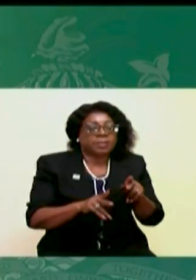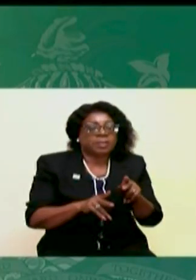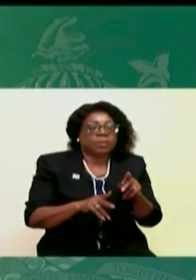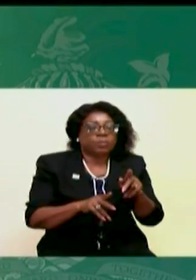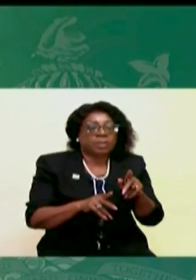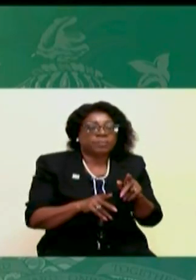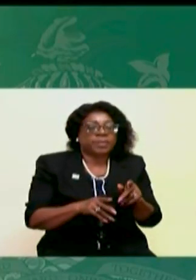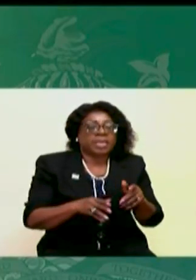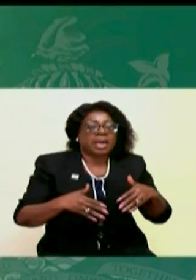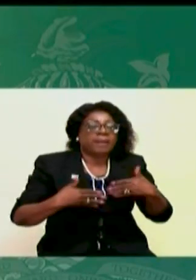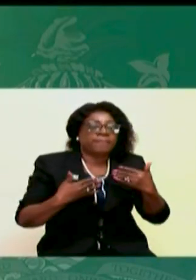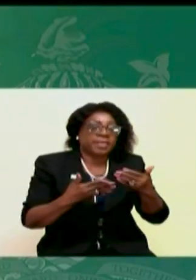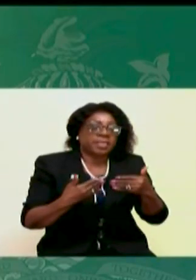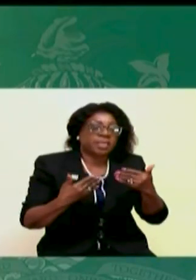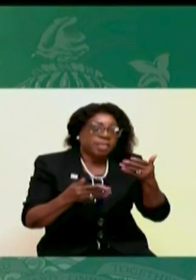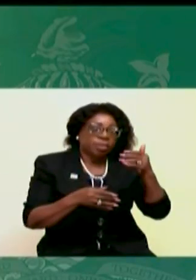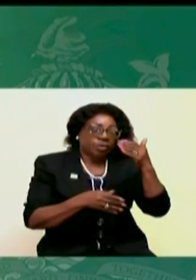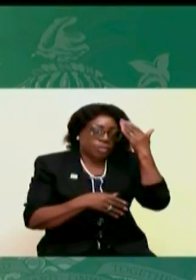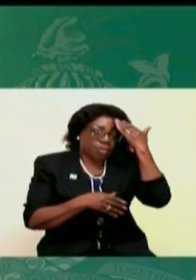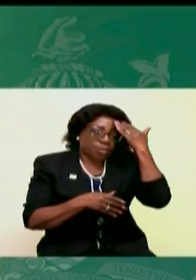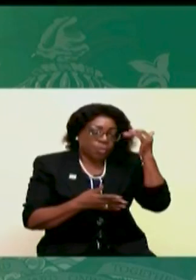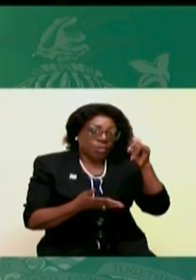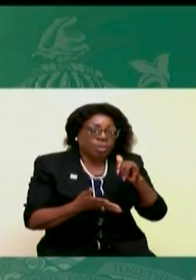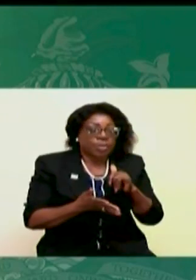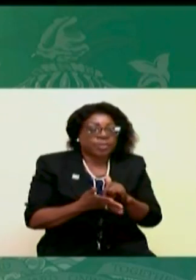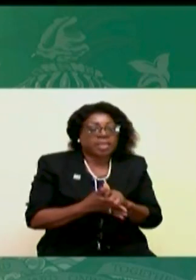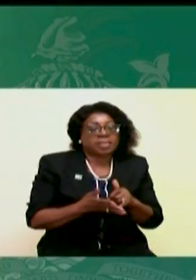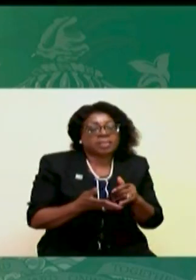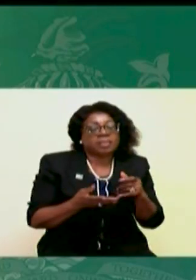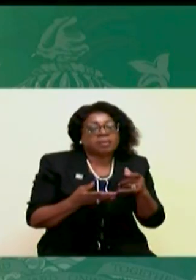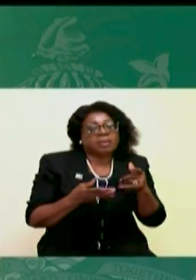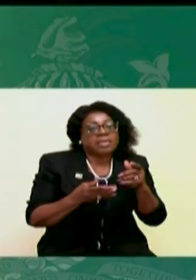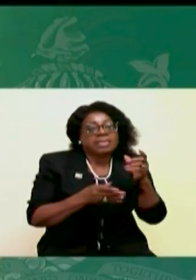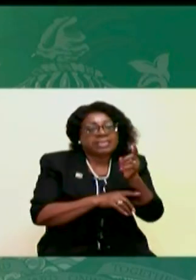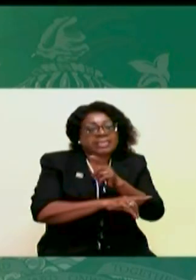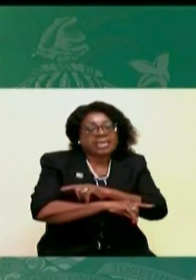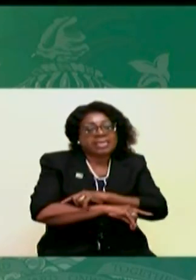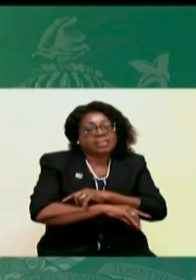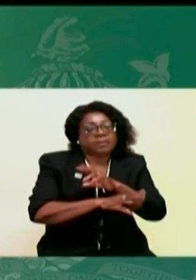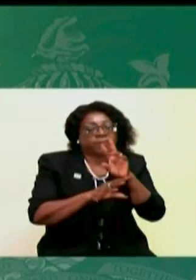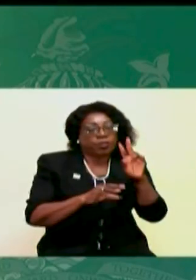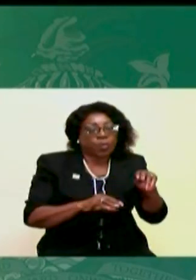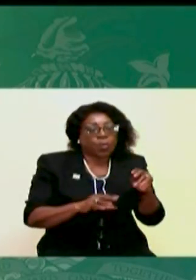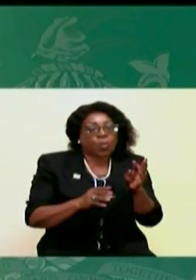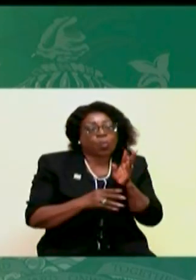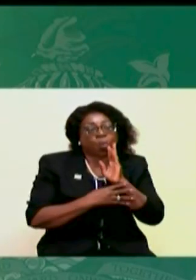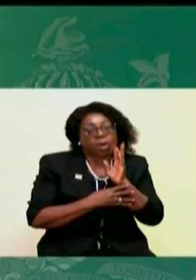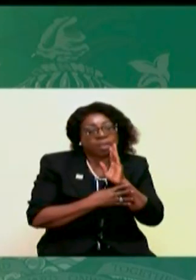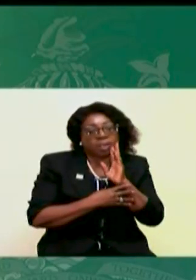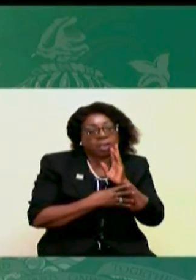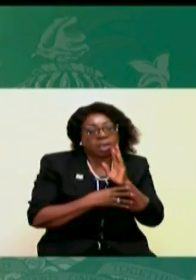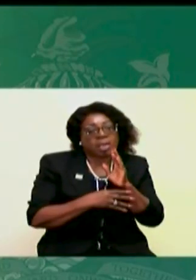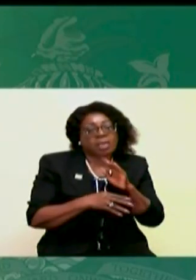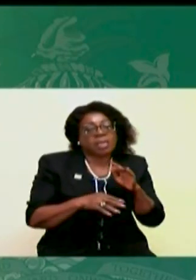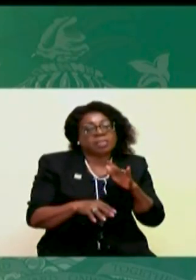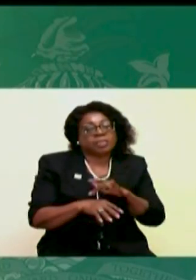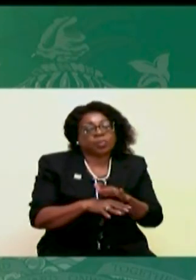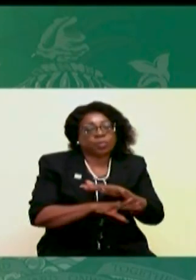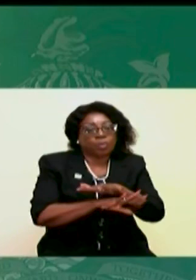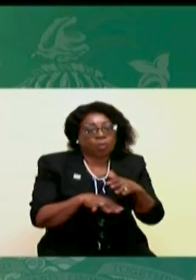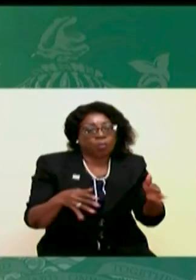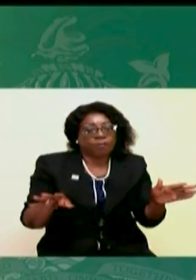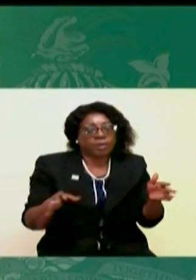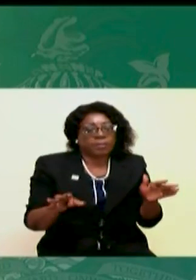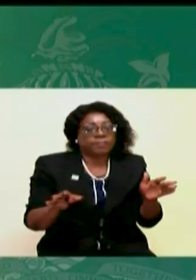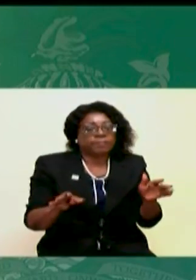know that the days of low to no water pressure or supply challenges are soon over.